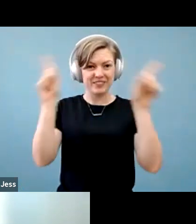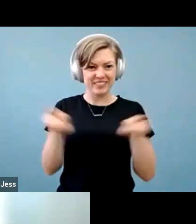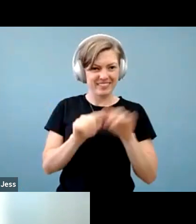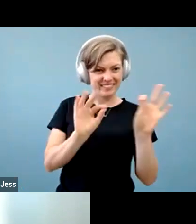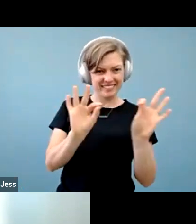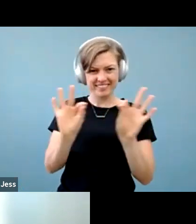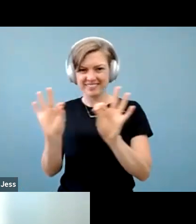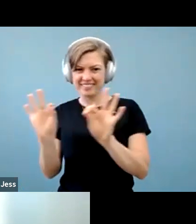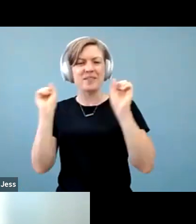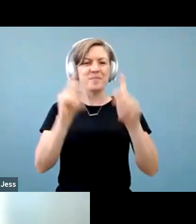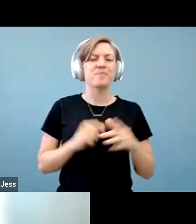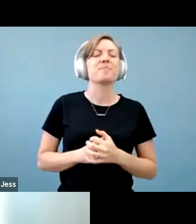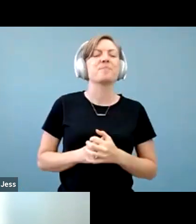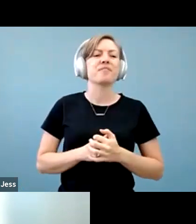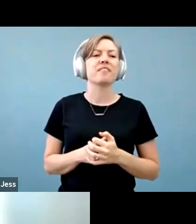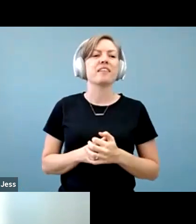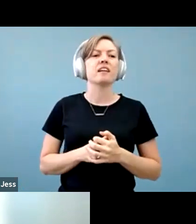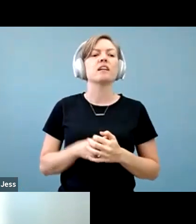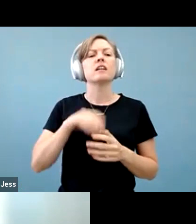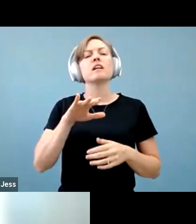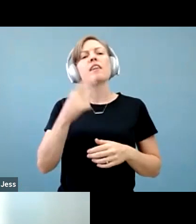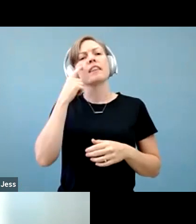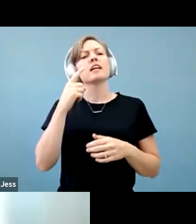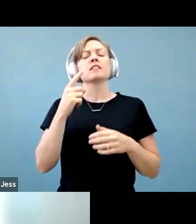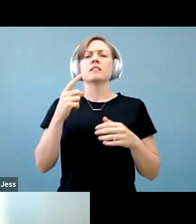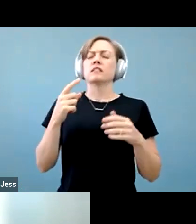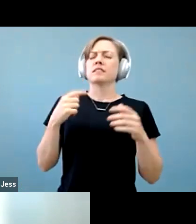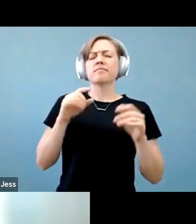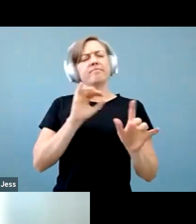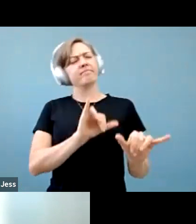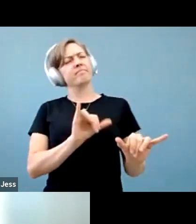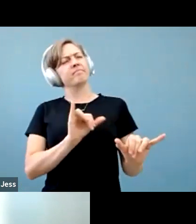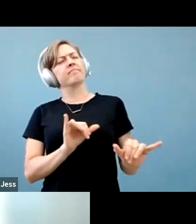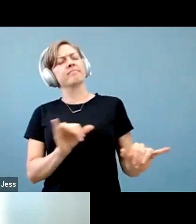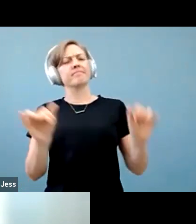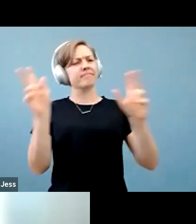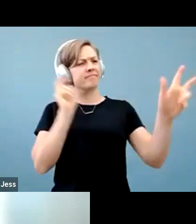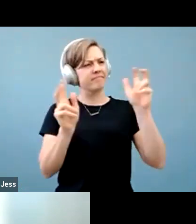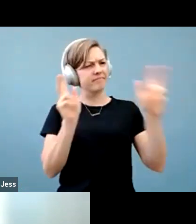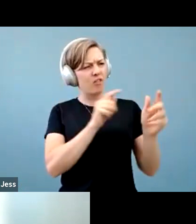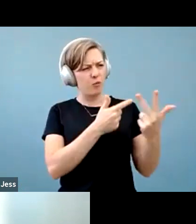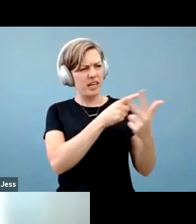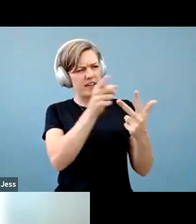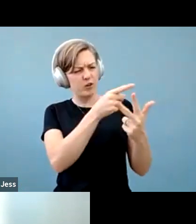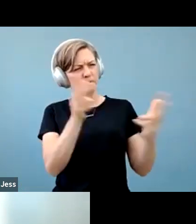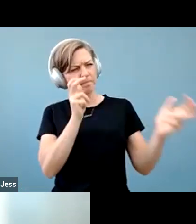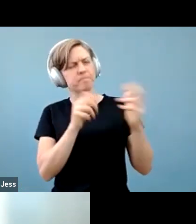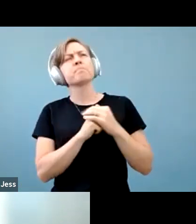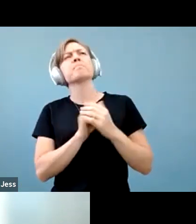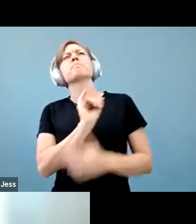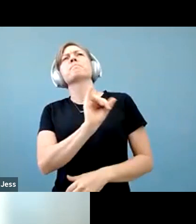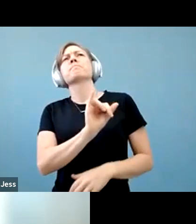you. I think what we gather from just what we've heard from the three of you is